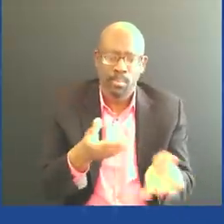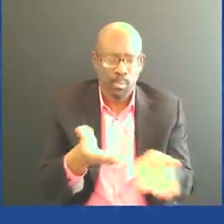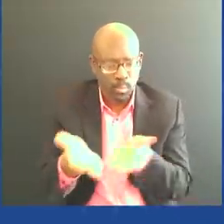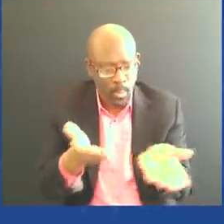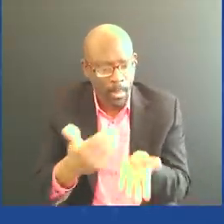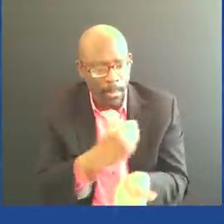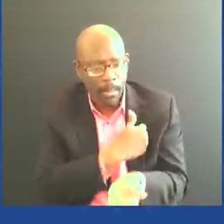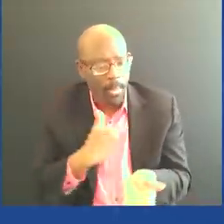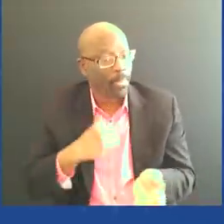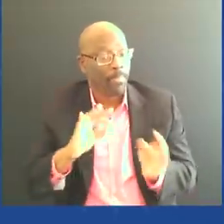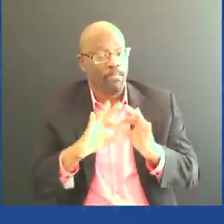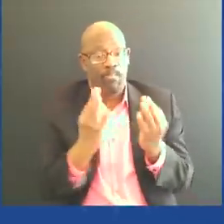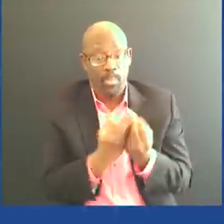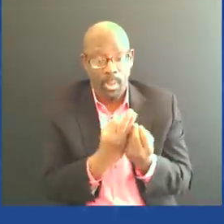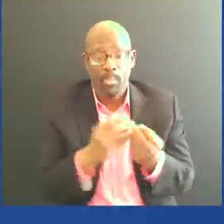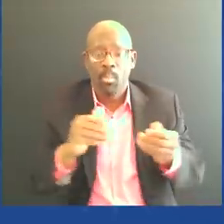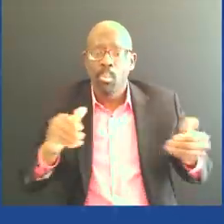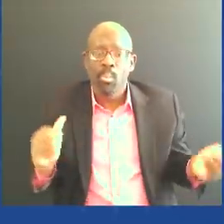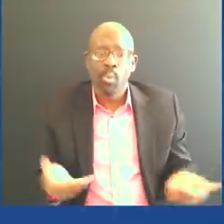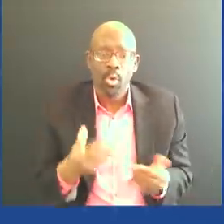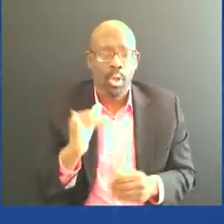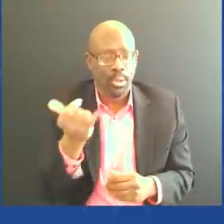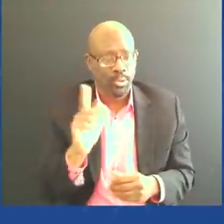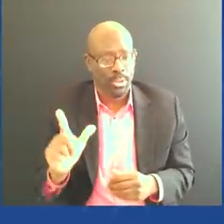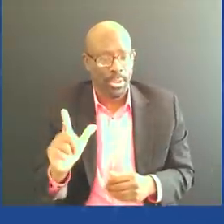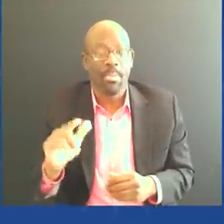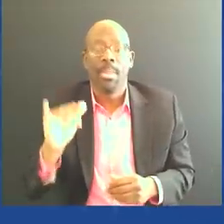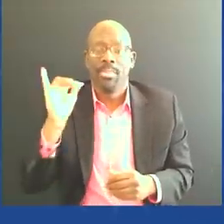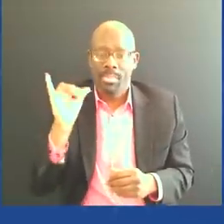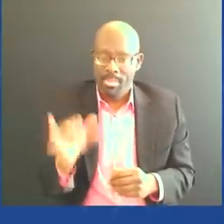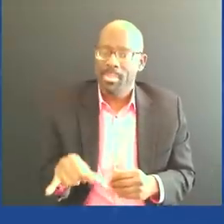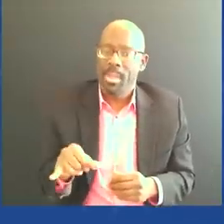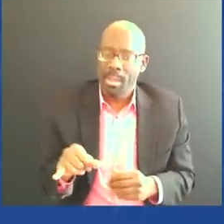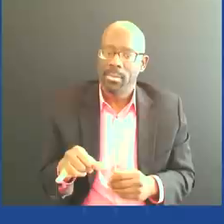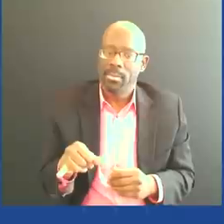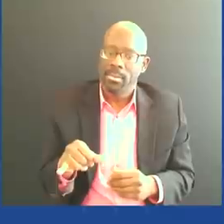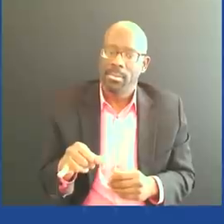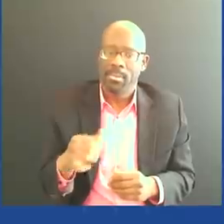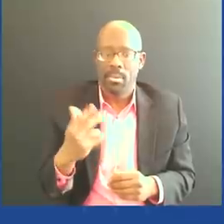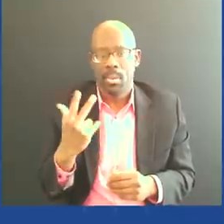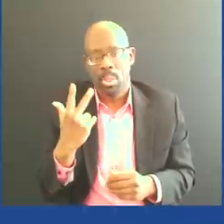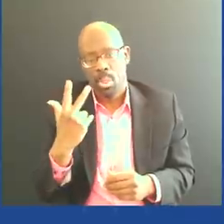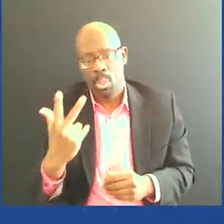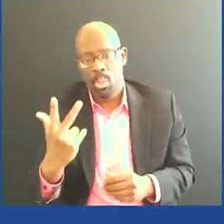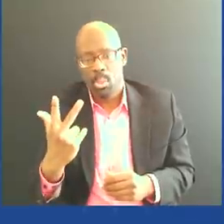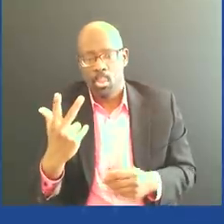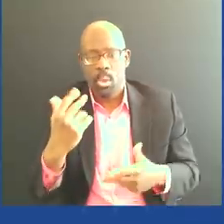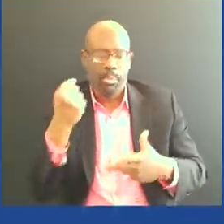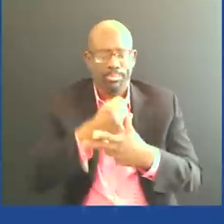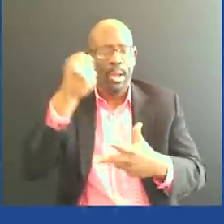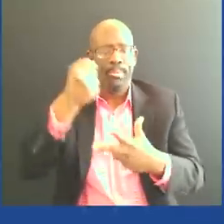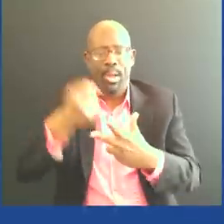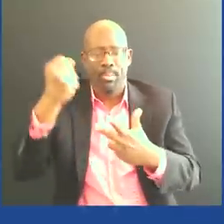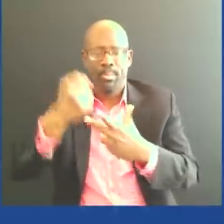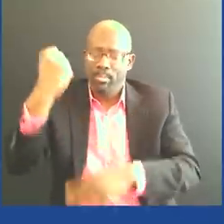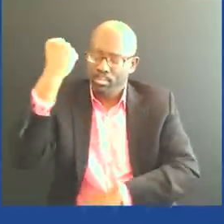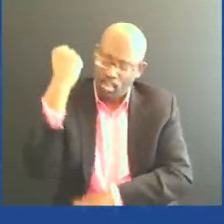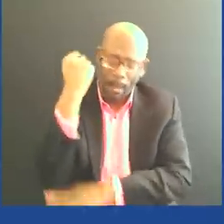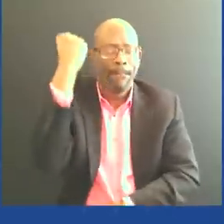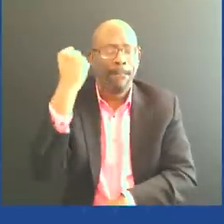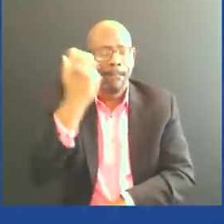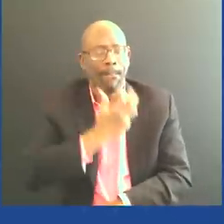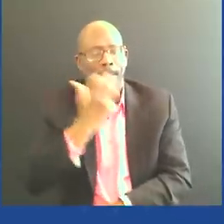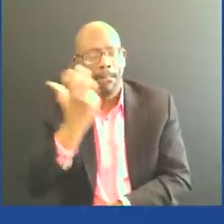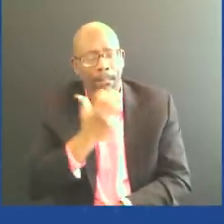Jill. That's a trifecta in my family. Governor Carney, Senator Carper, Senator Coons, Congresswoman